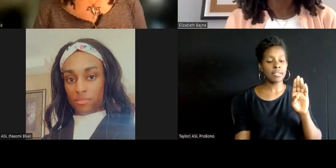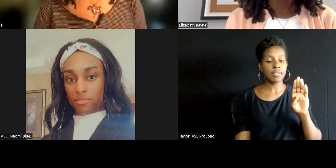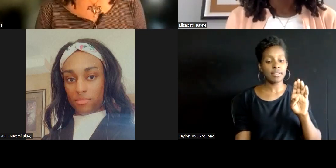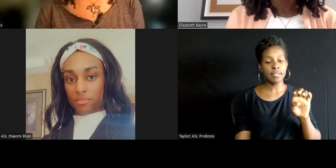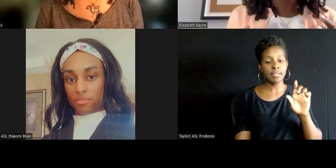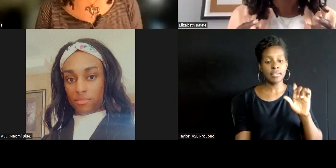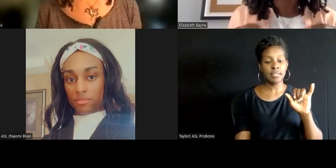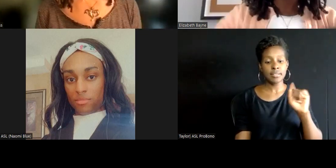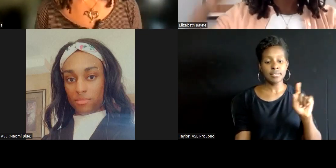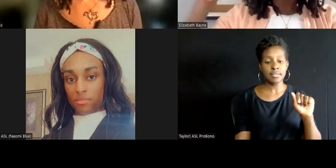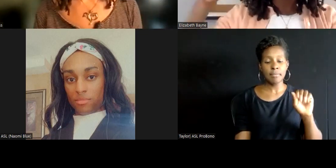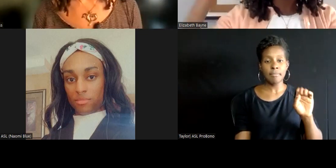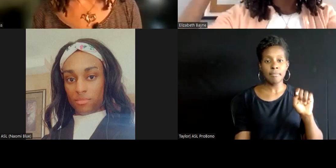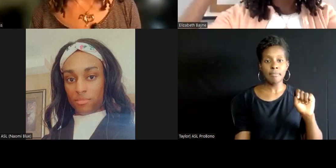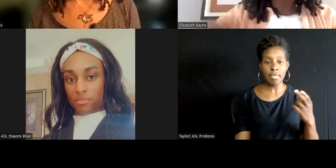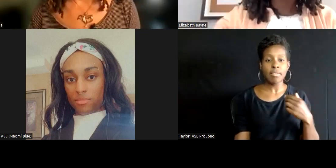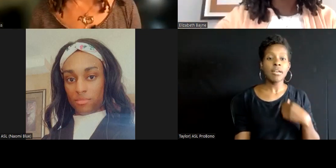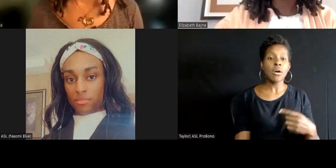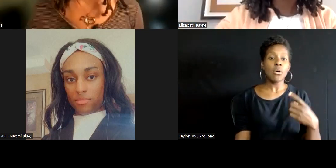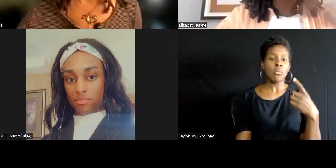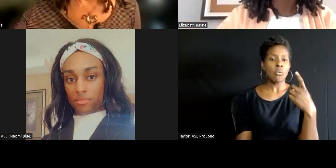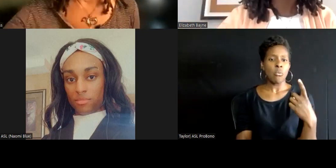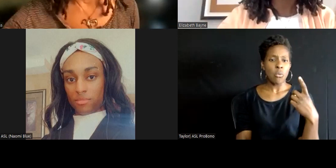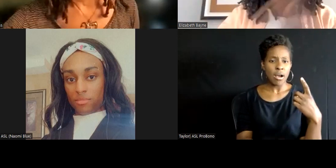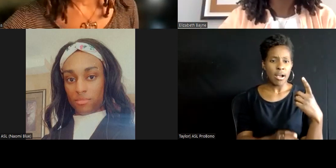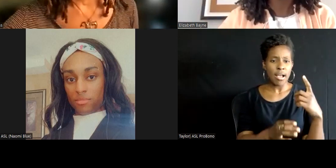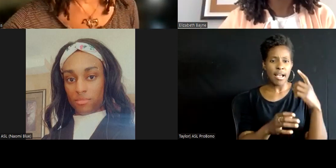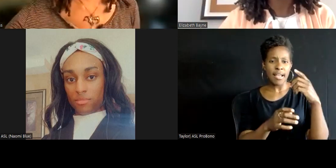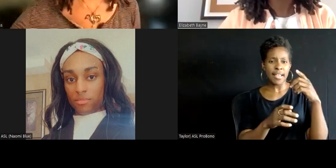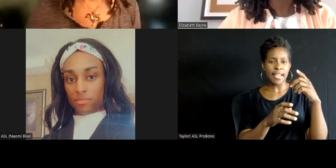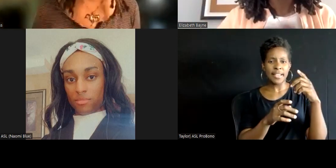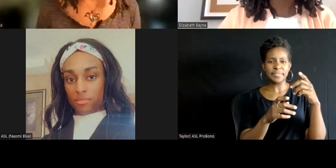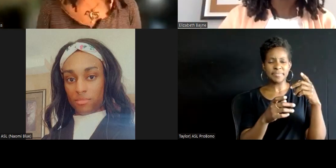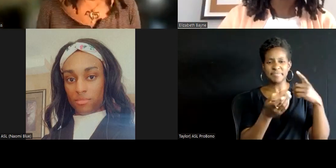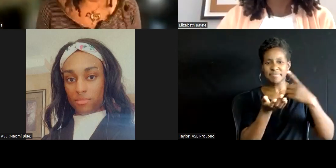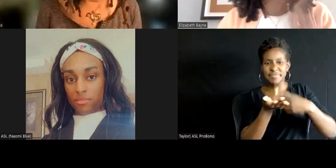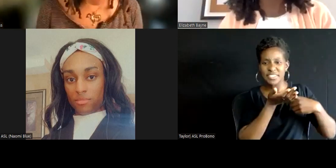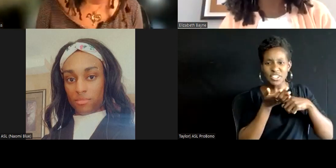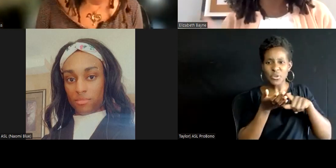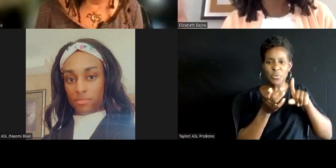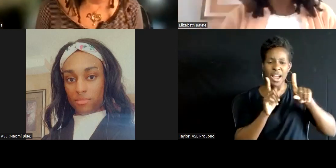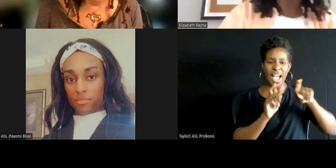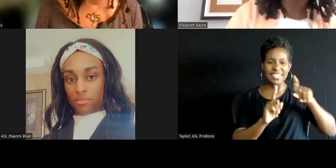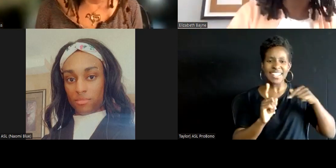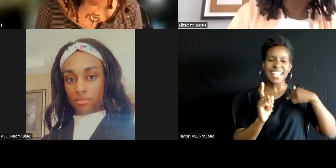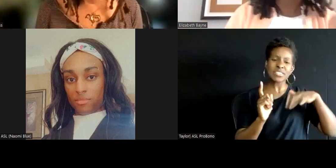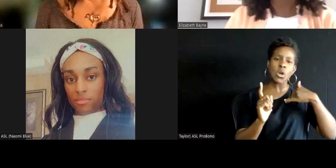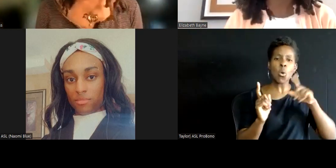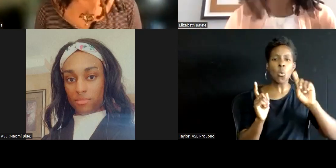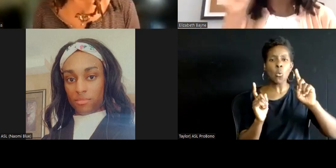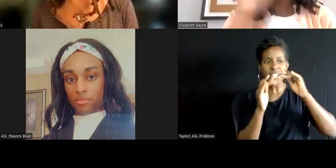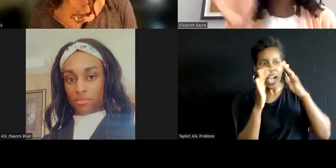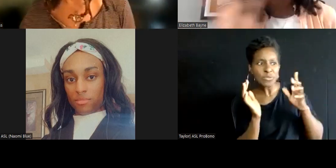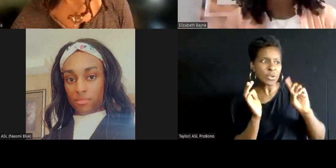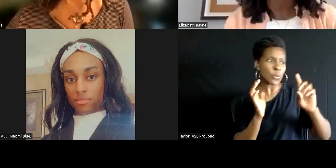exist. And at first I was going to roll down the whole Rolodex of social determinants of health. Like, okay, where is housing and it's income, and it's education. And I